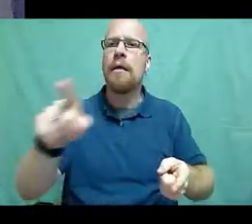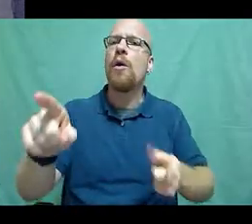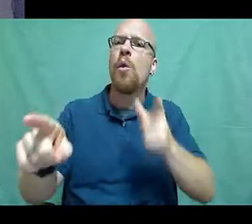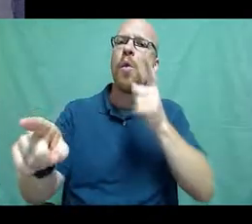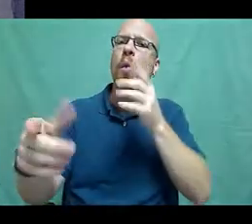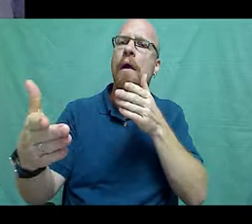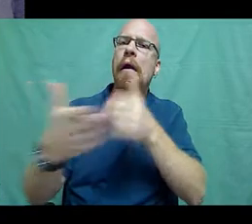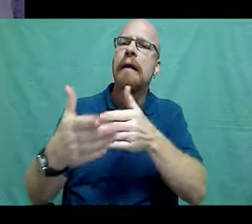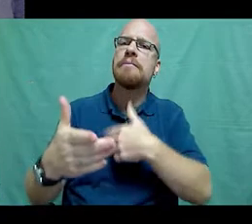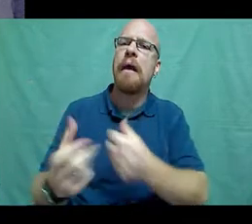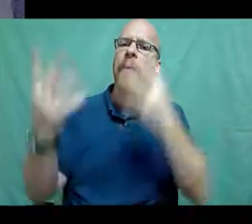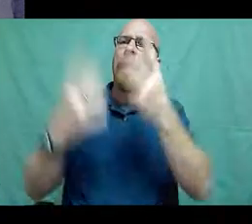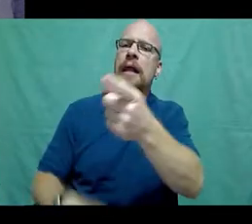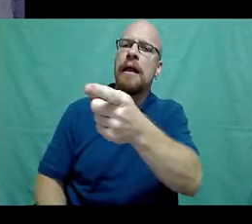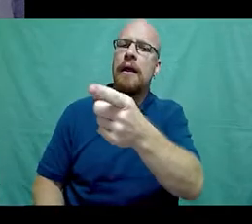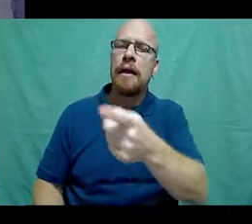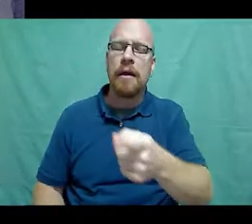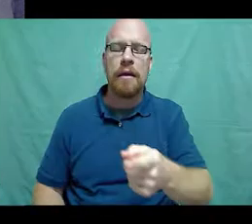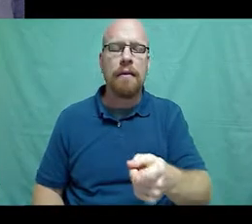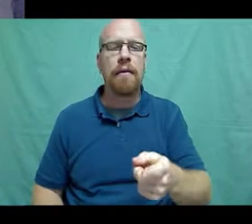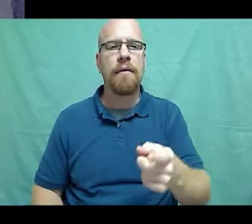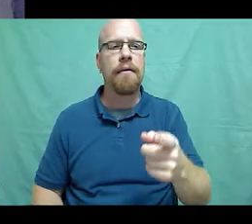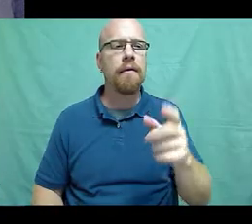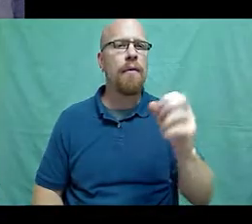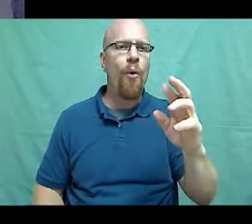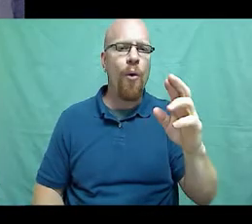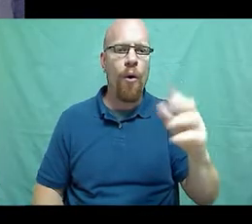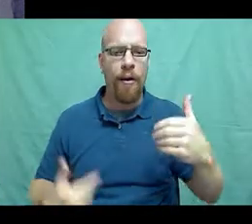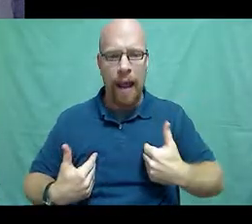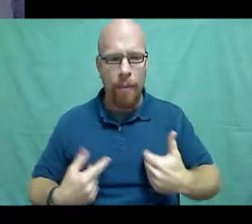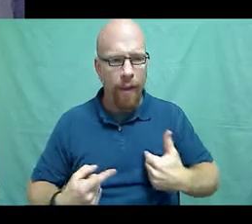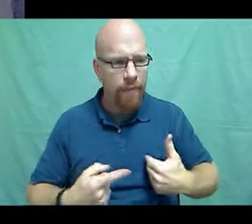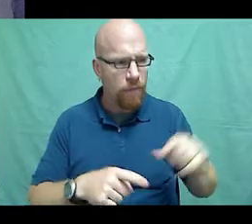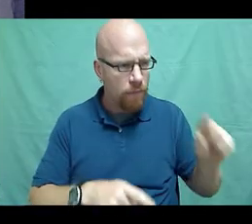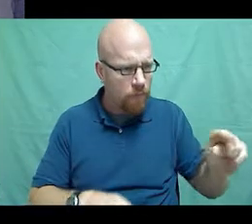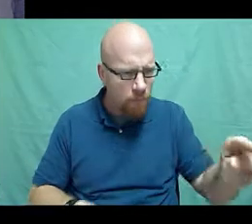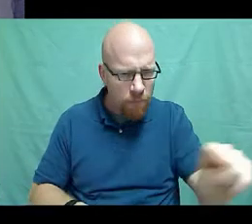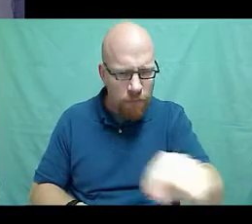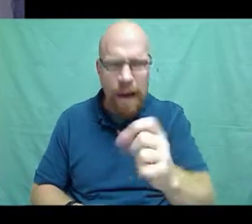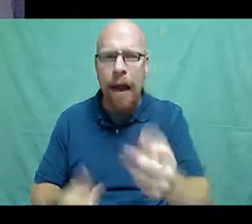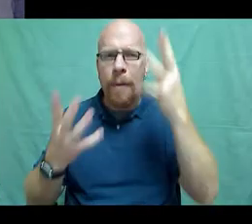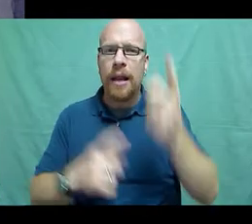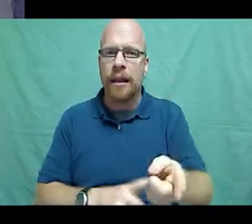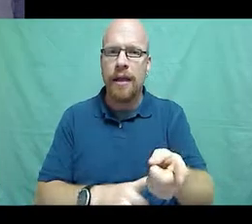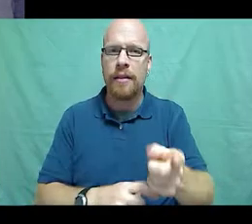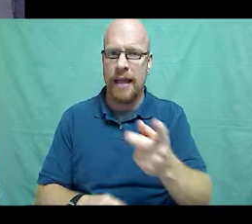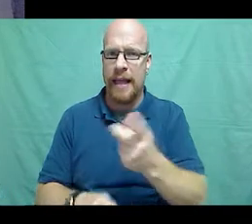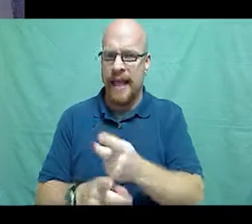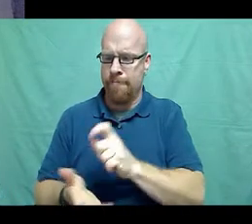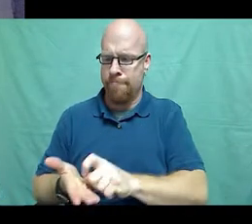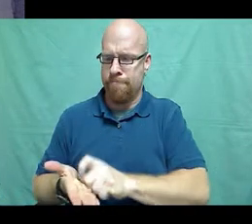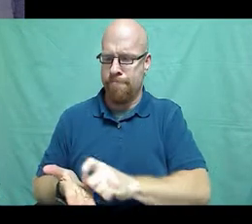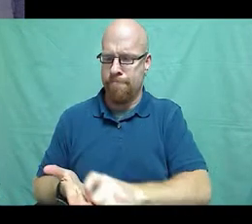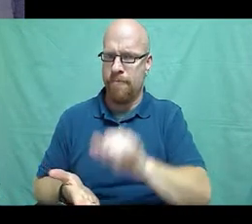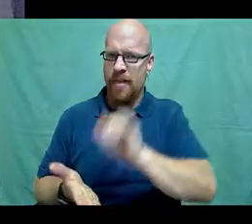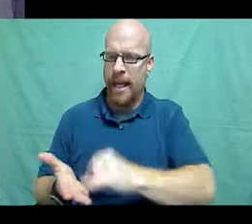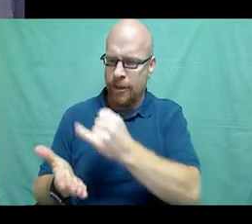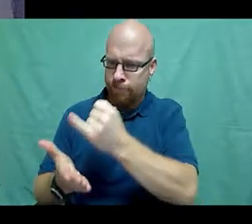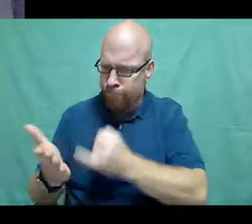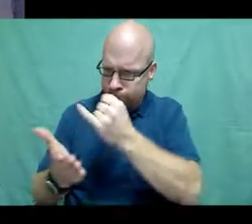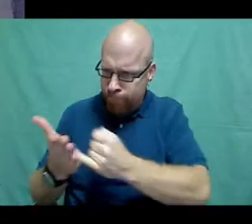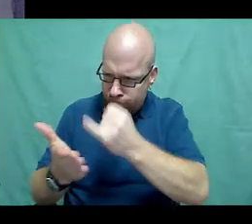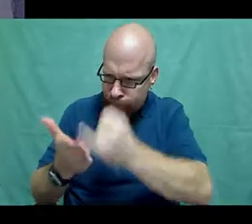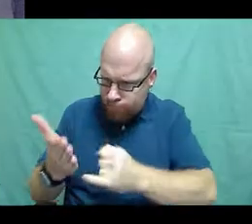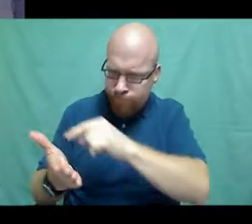tribe, how many people were in the enemy or the warring tribe who were coming against us, how many animals do we